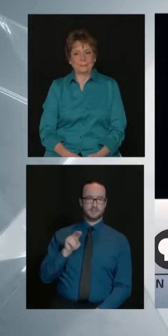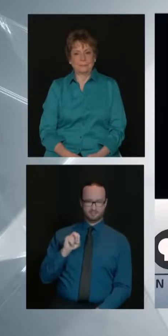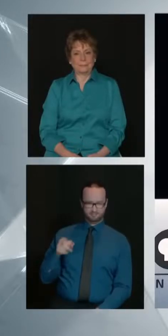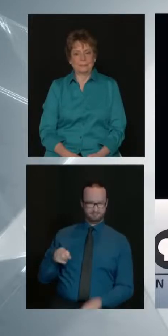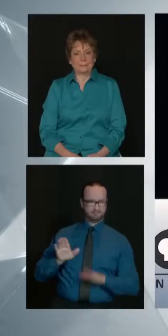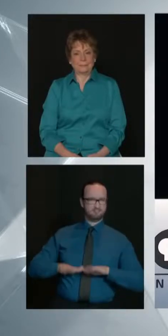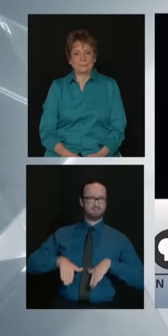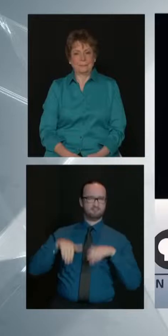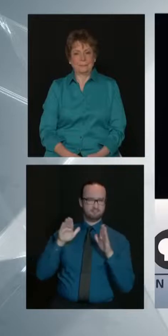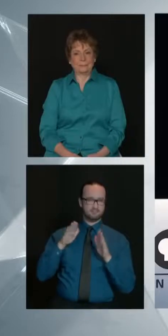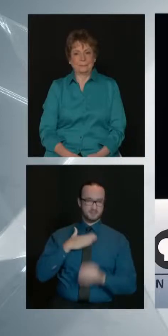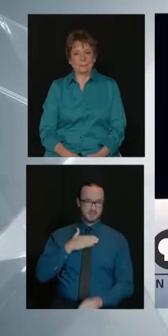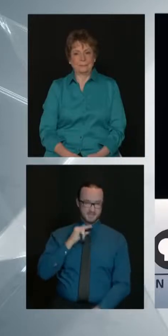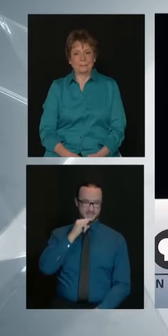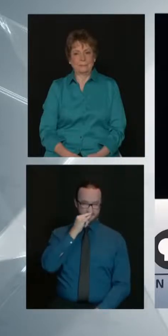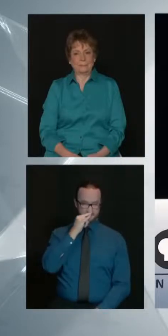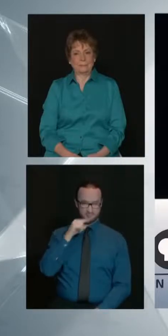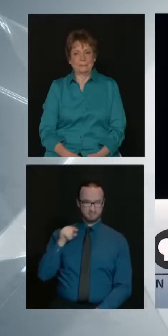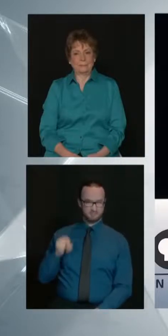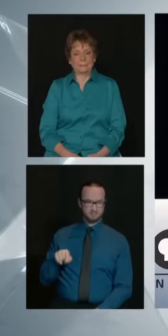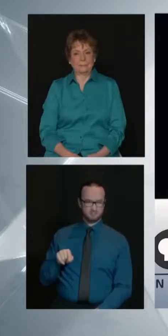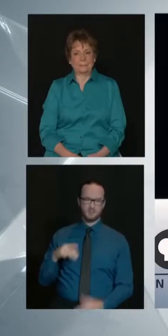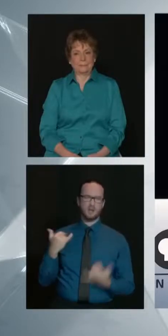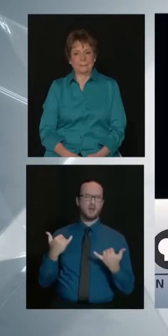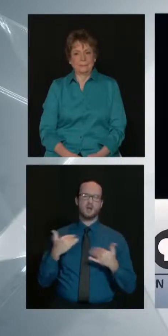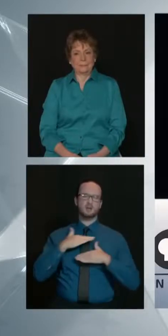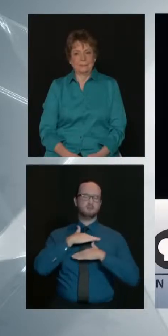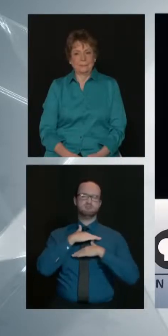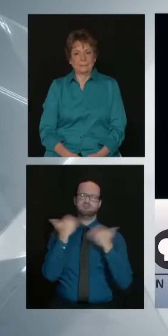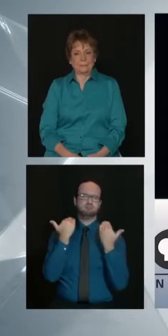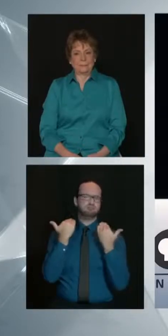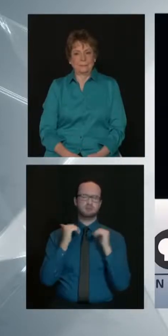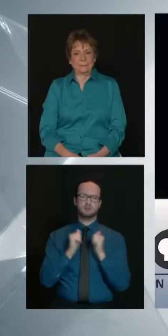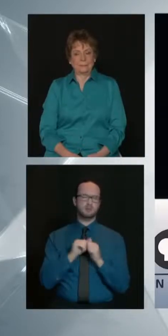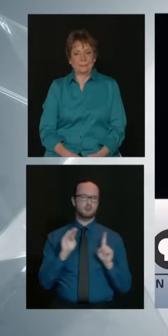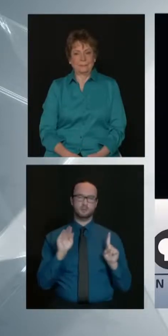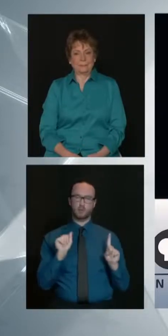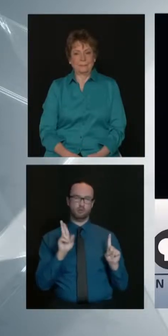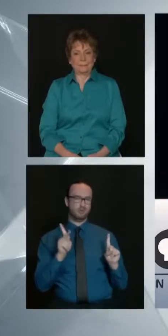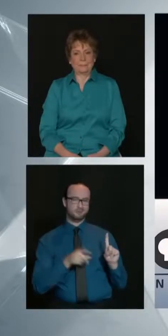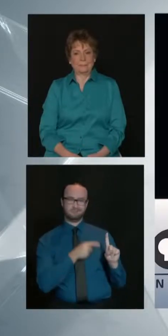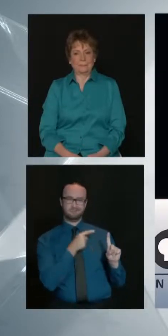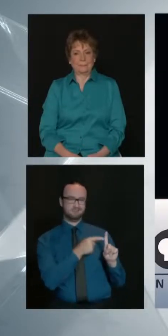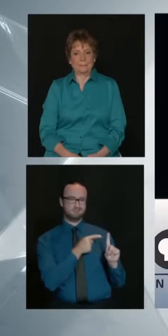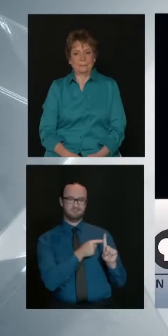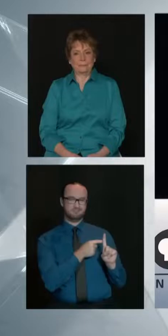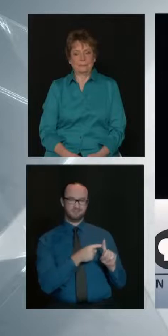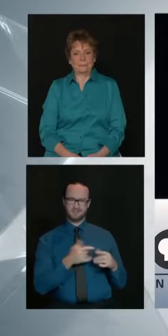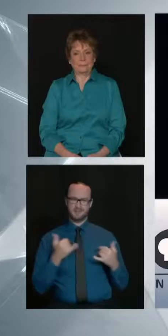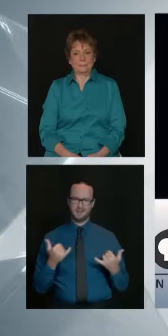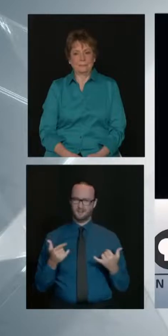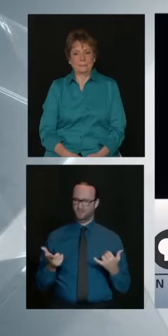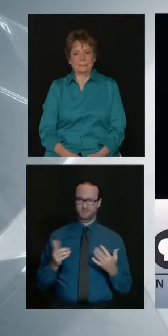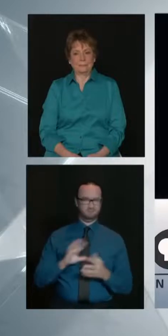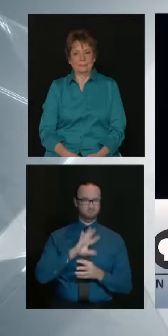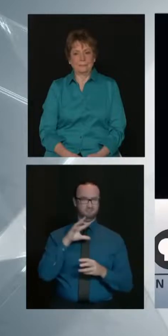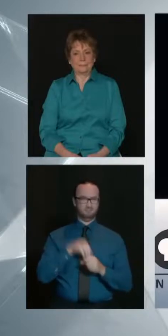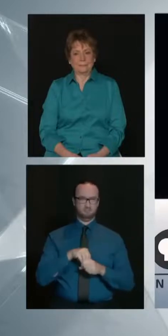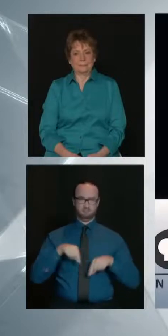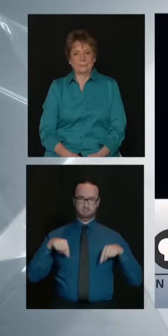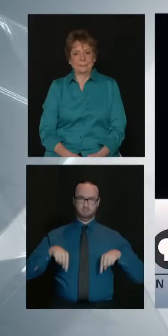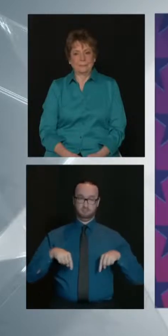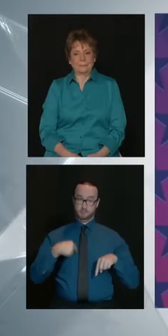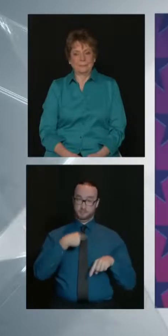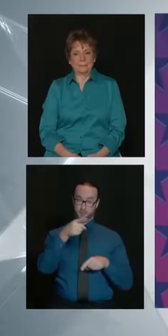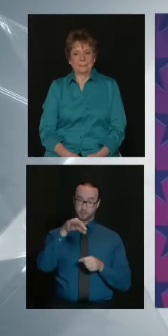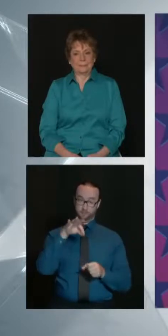Kelly wants to fit in D.C. Send me to the U.S. Senate, and I will put Arizona families first. Thank you.